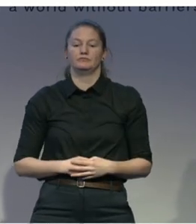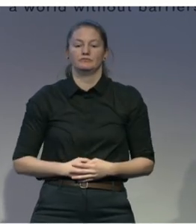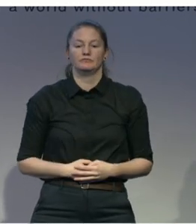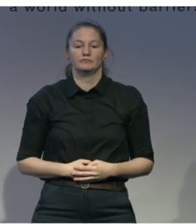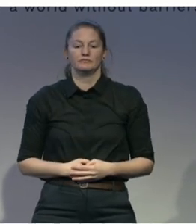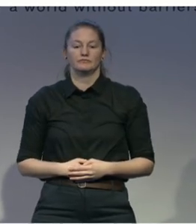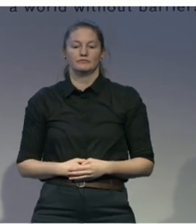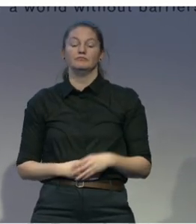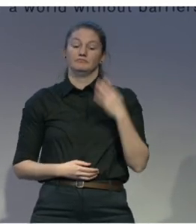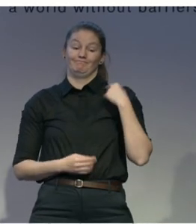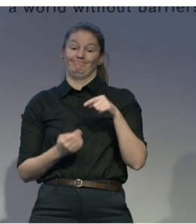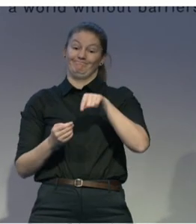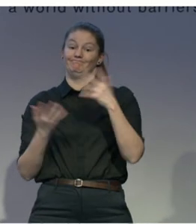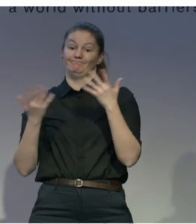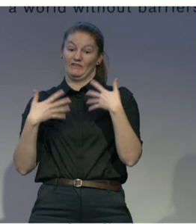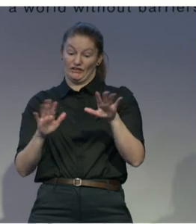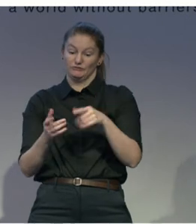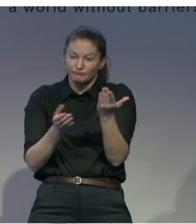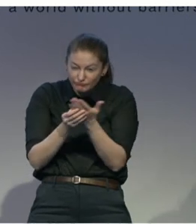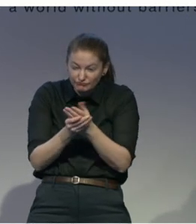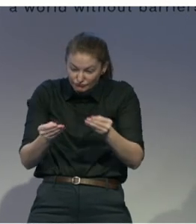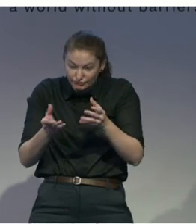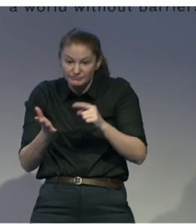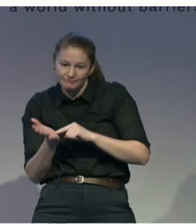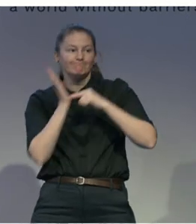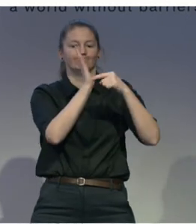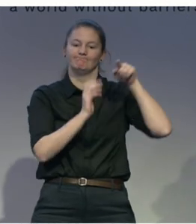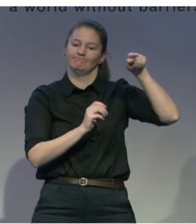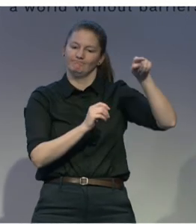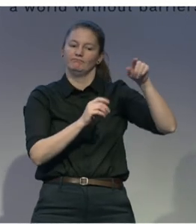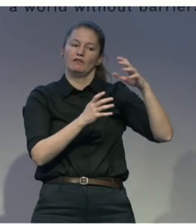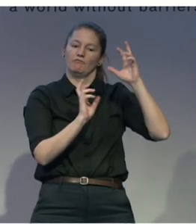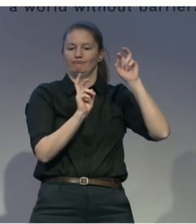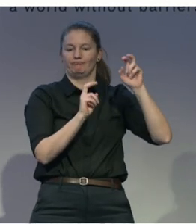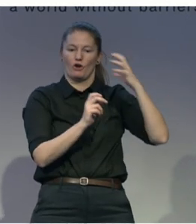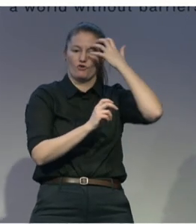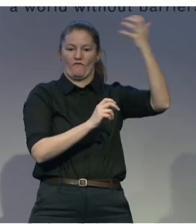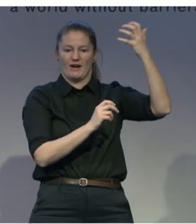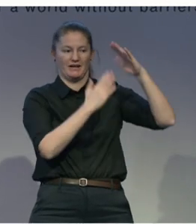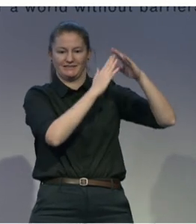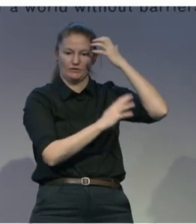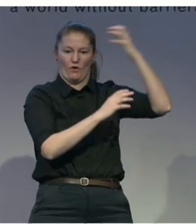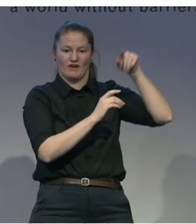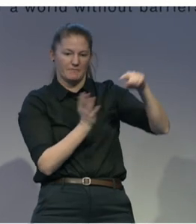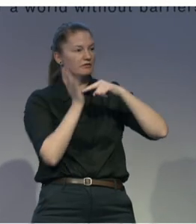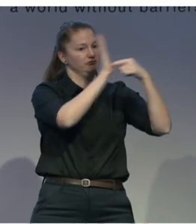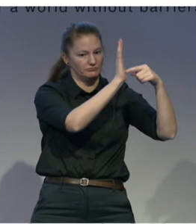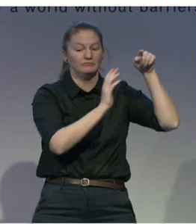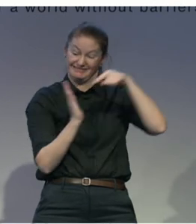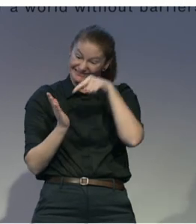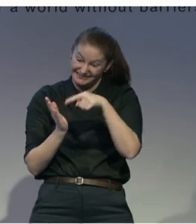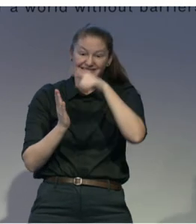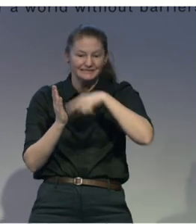city council so that the laws could be approved. Now, and the most important